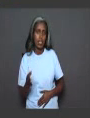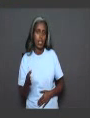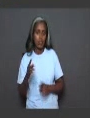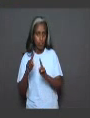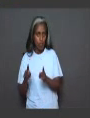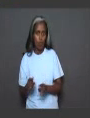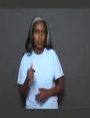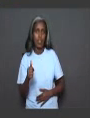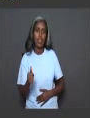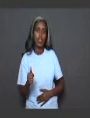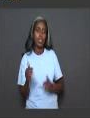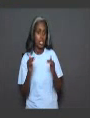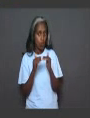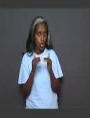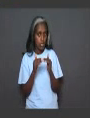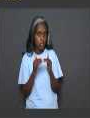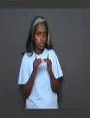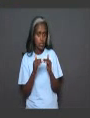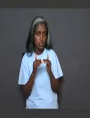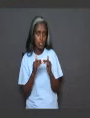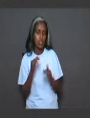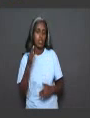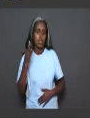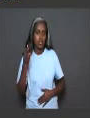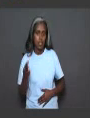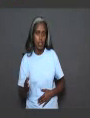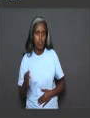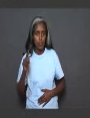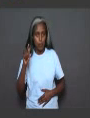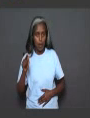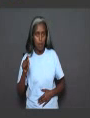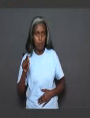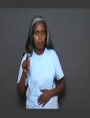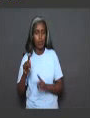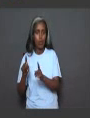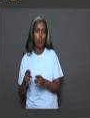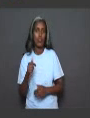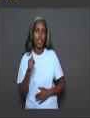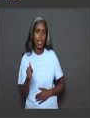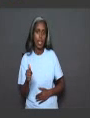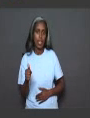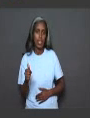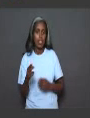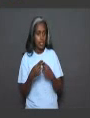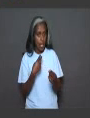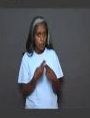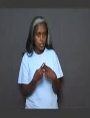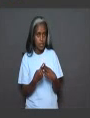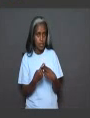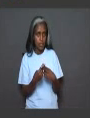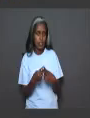of a equals f prime of a